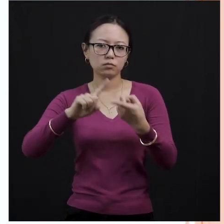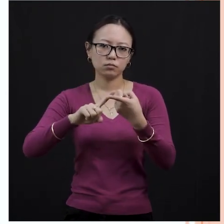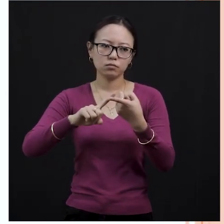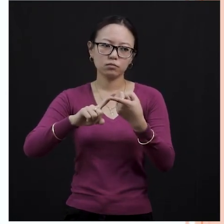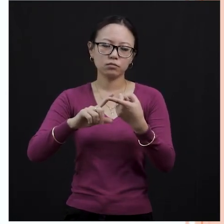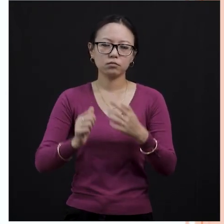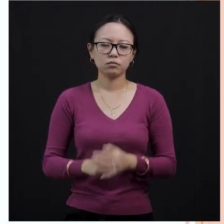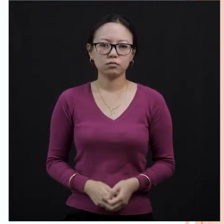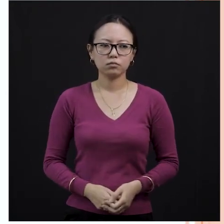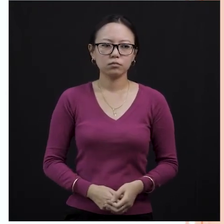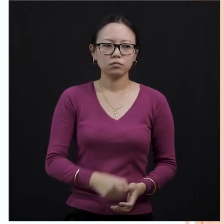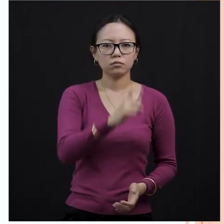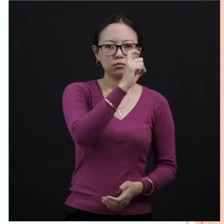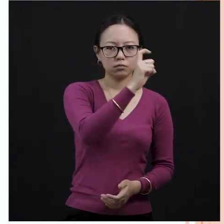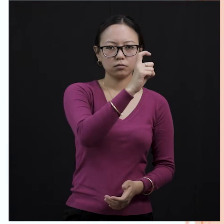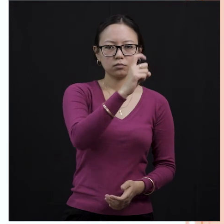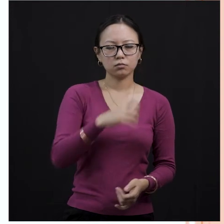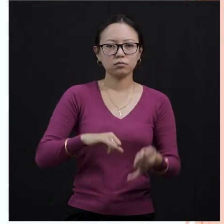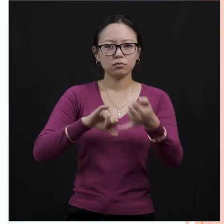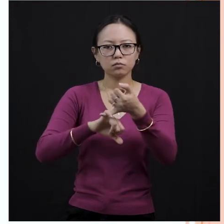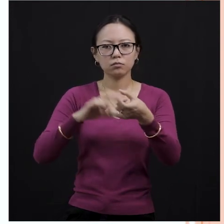FIVE. 5. 7,